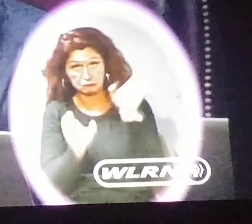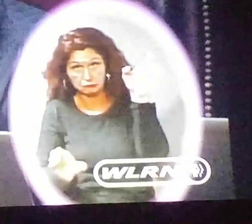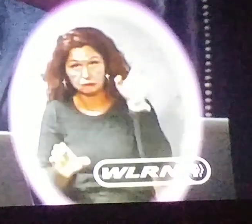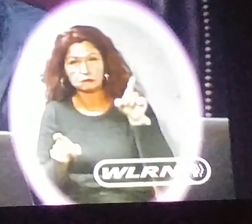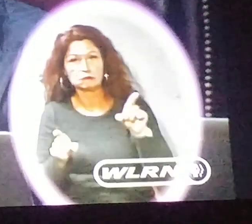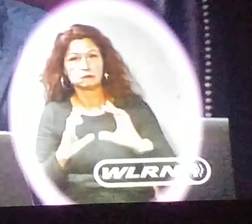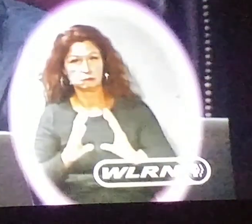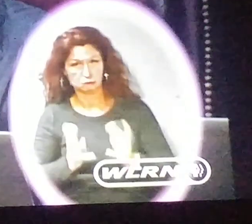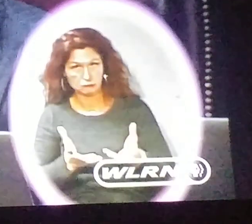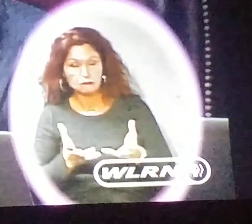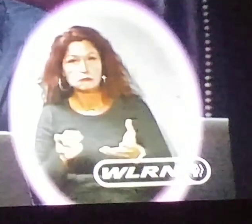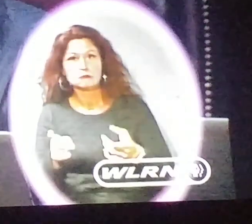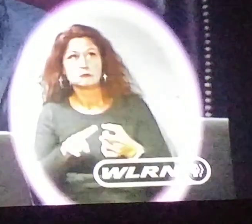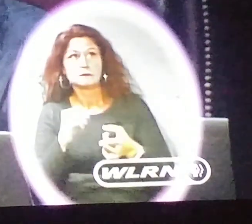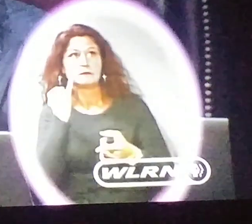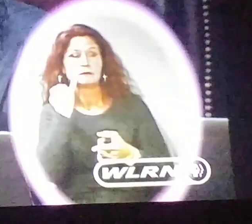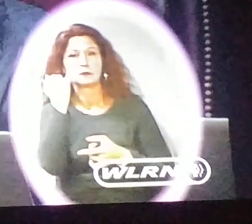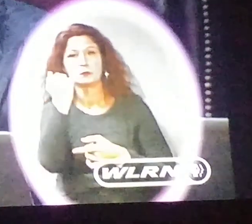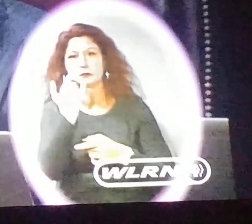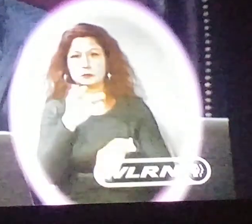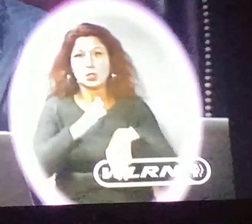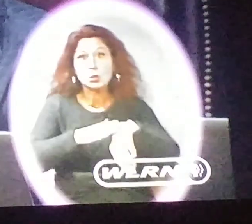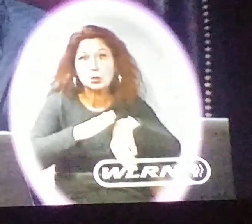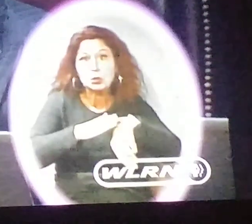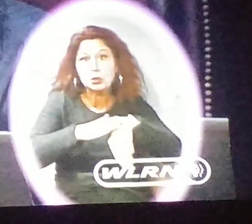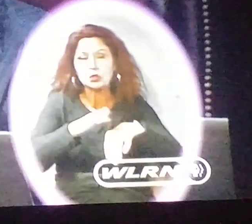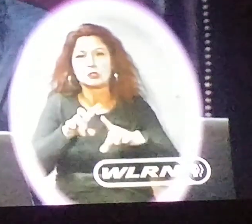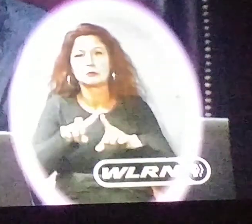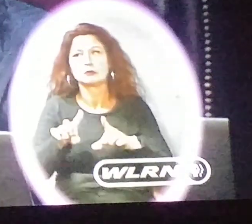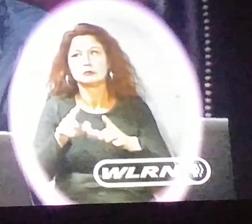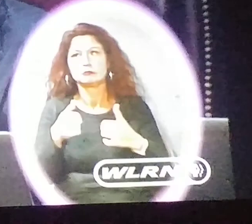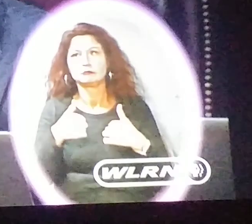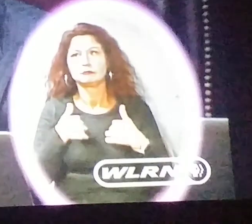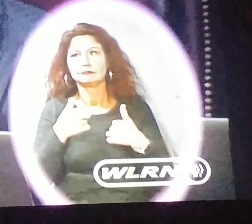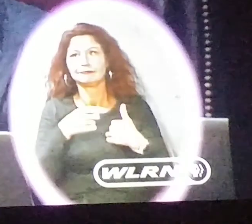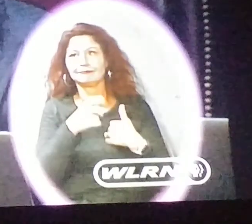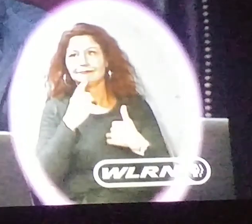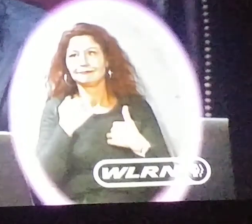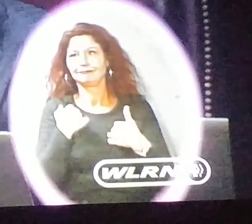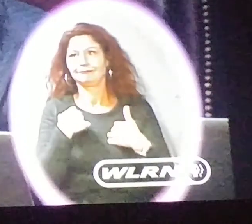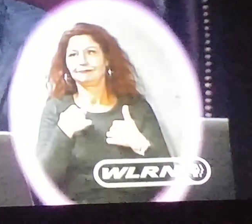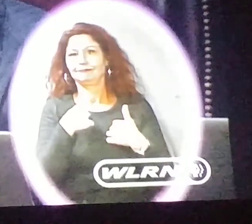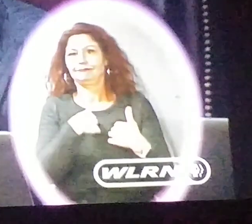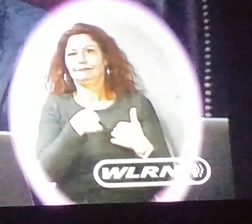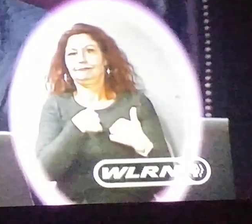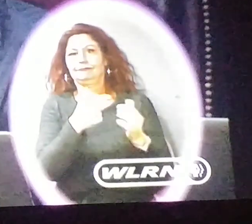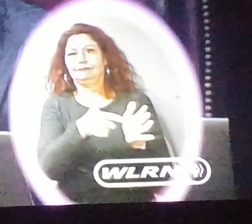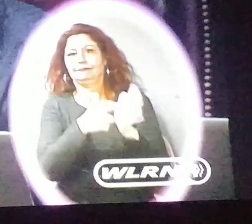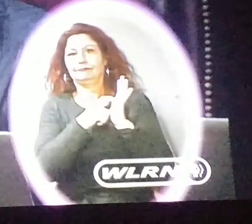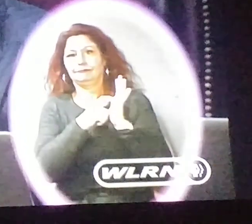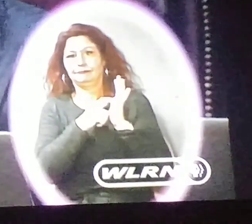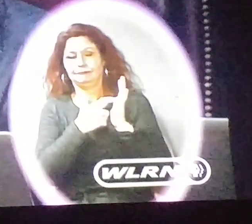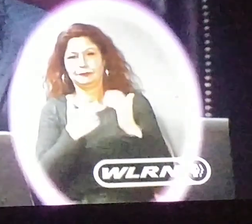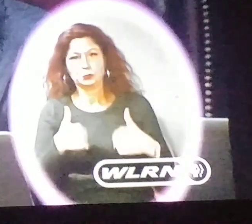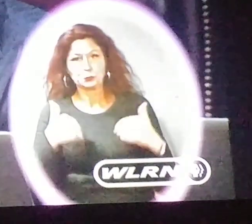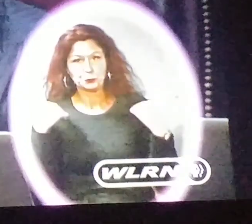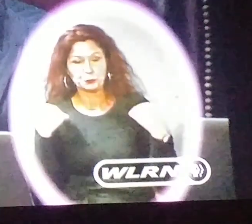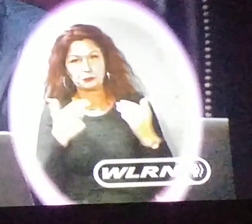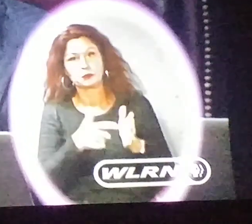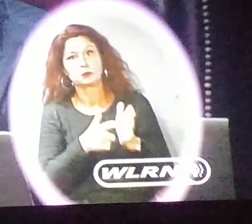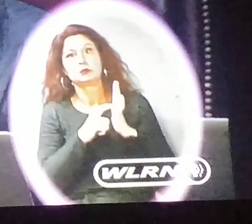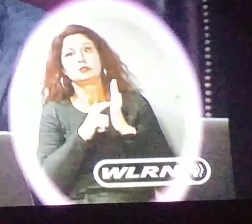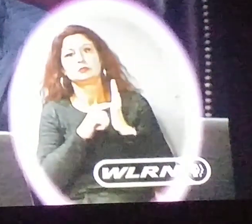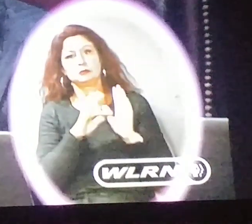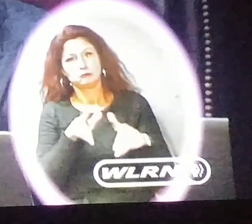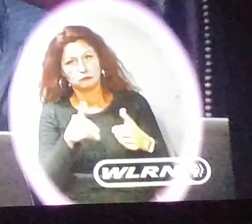would have come through a legal alert, but I can't bifurcate the obligation that I may have as a human being and as a citizen to render some